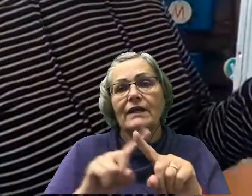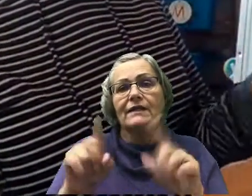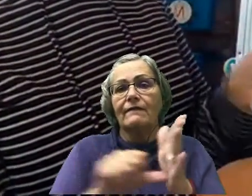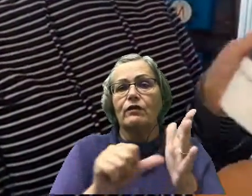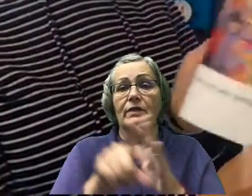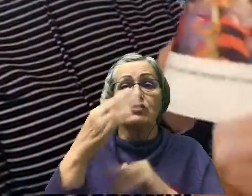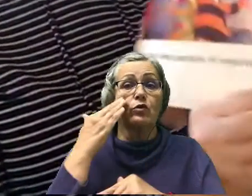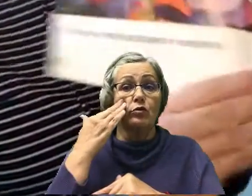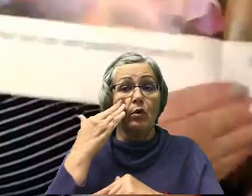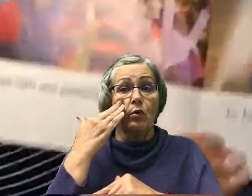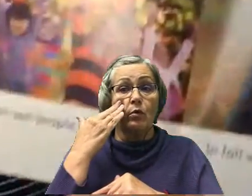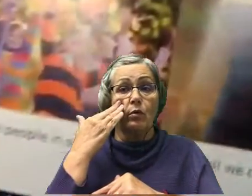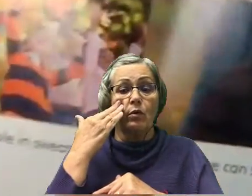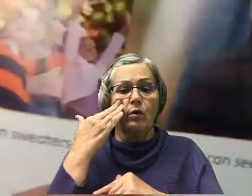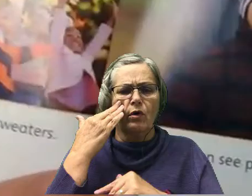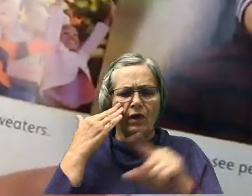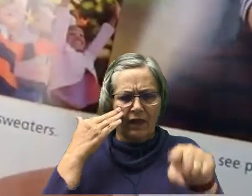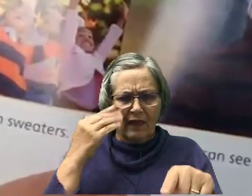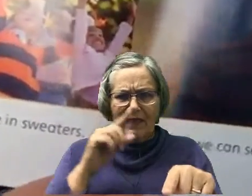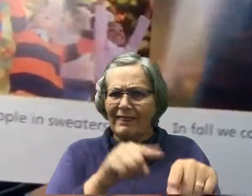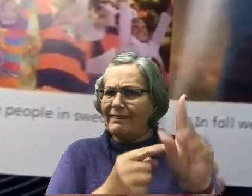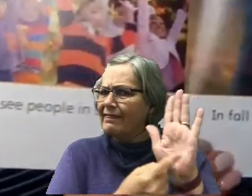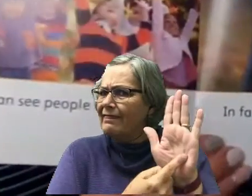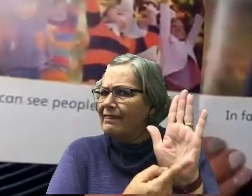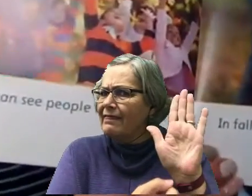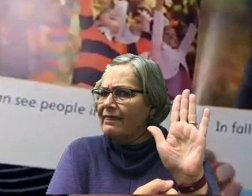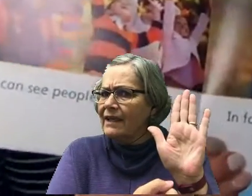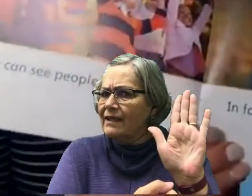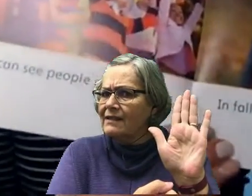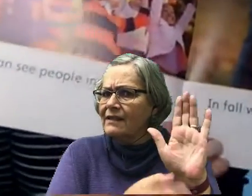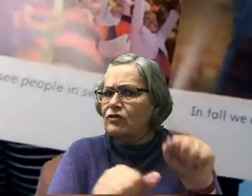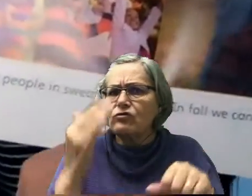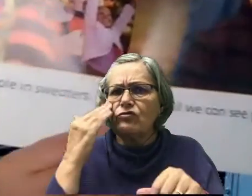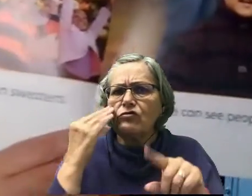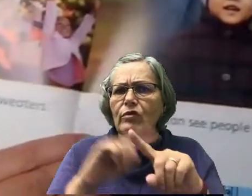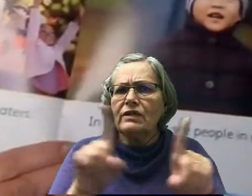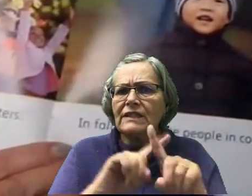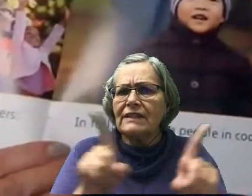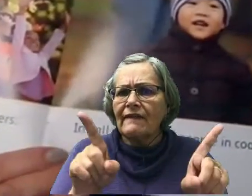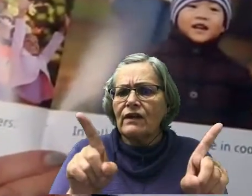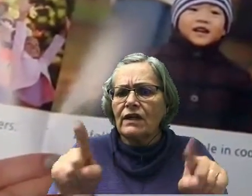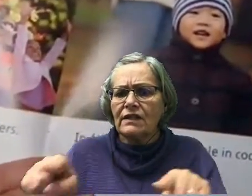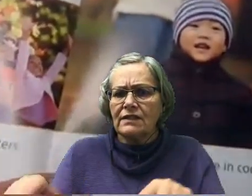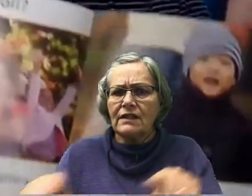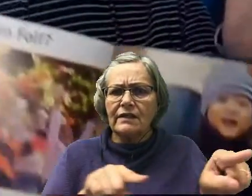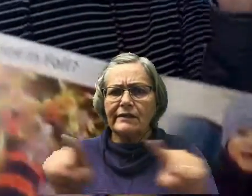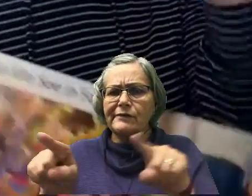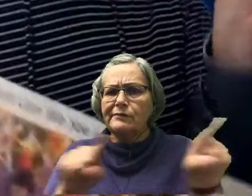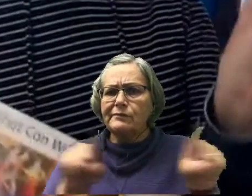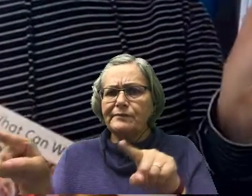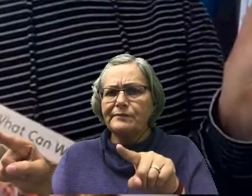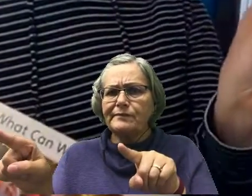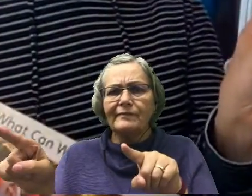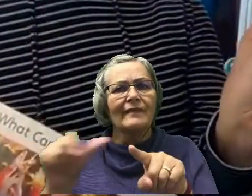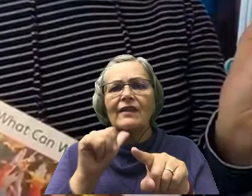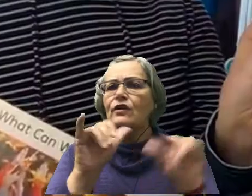tell. How about here? Can you tell the difference, friends? I'm going to hold up my